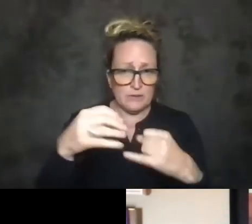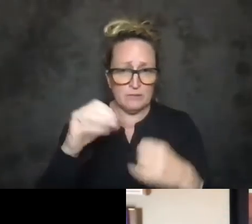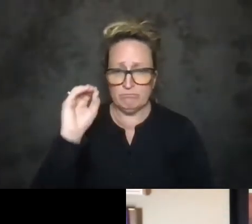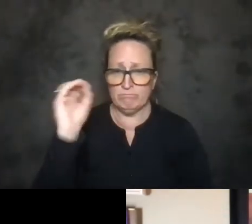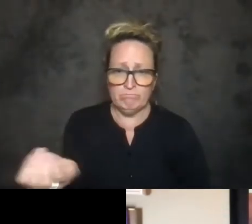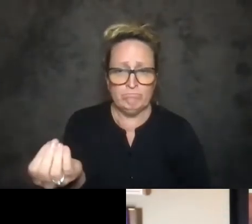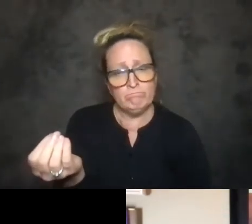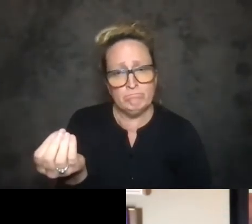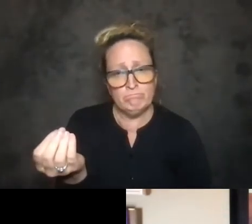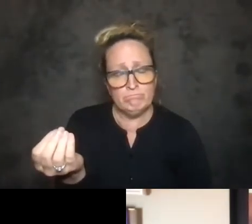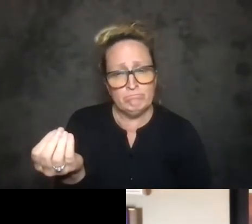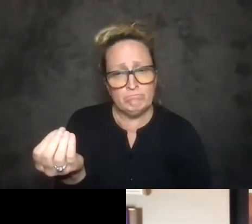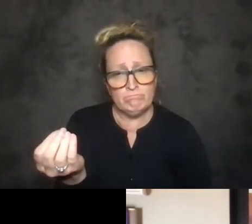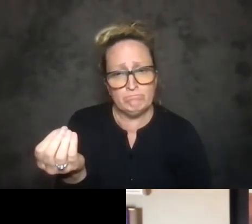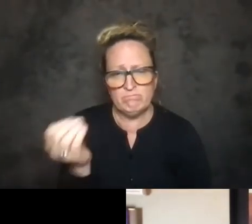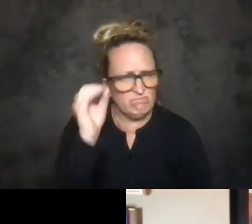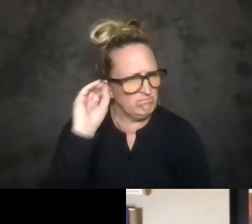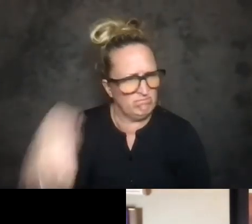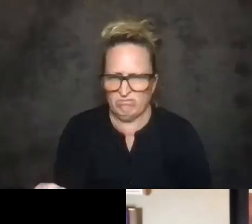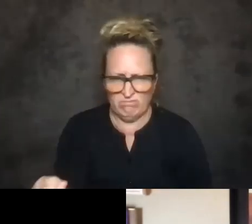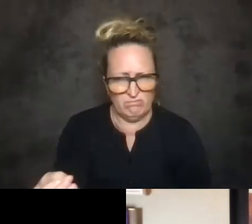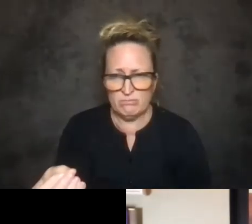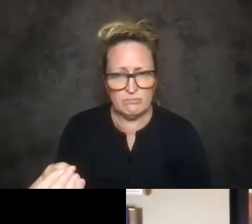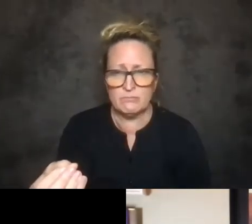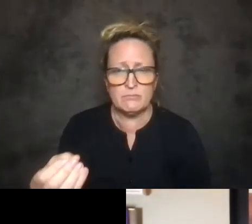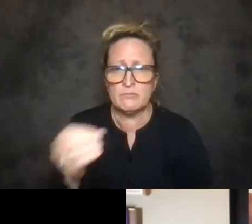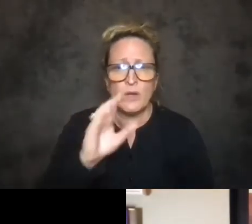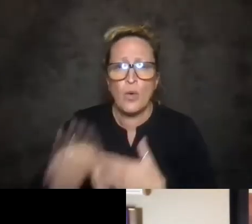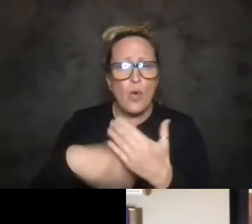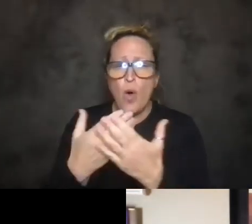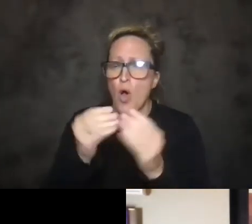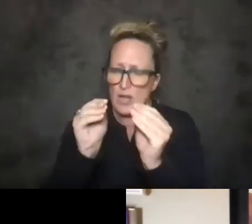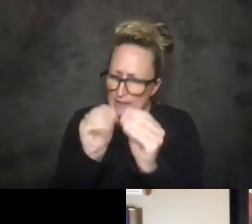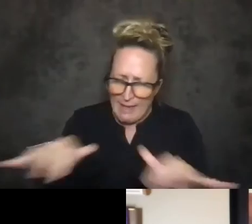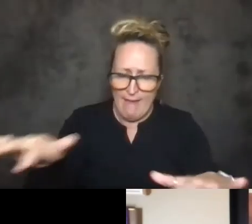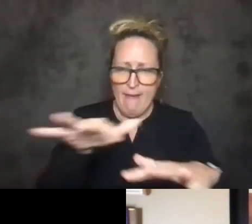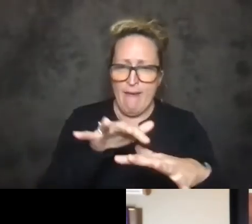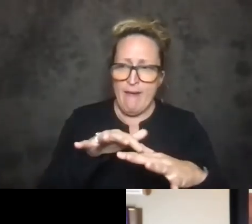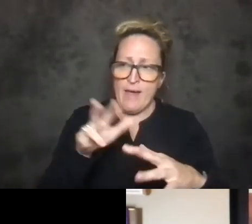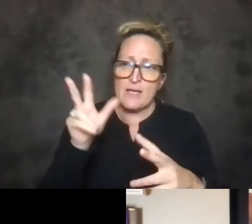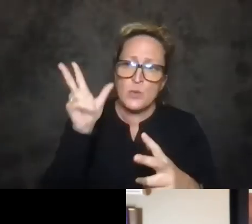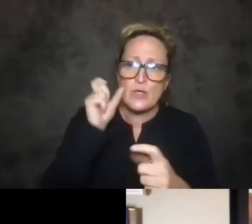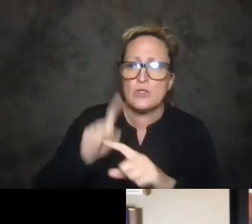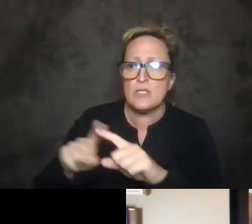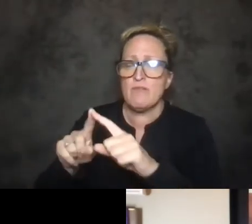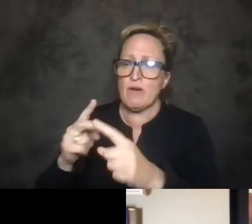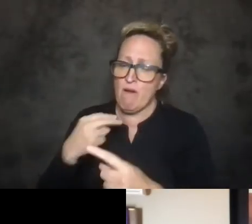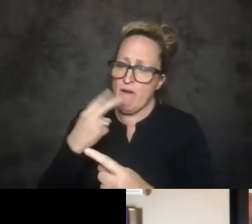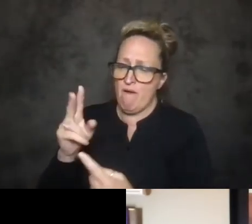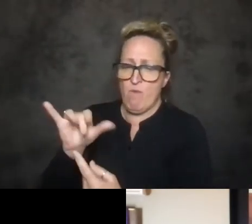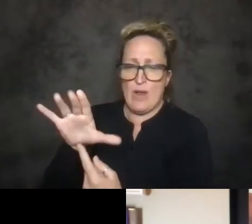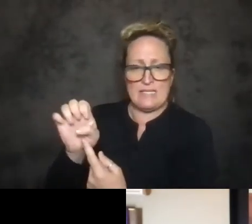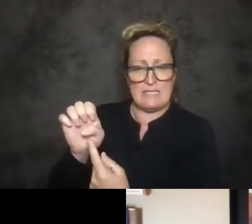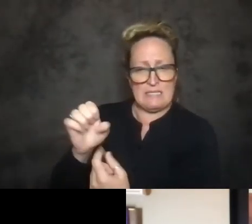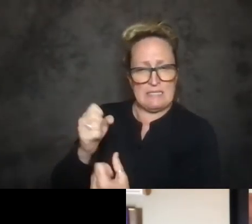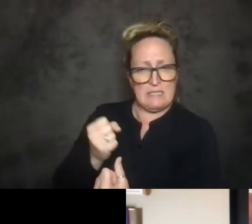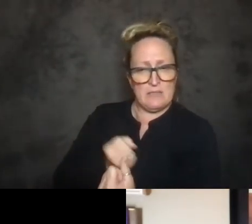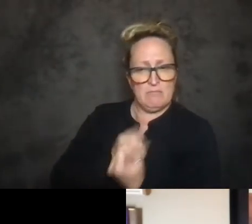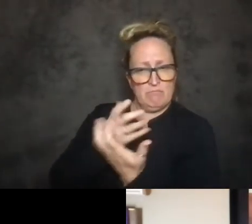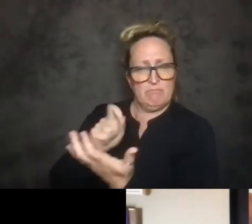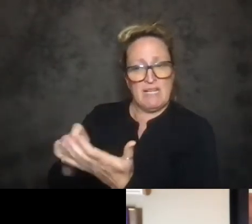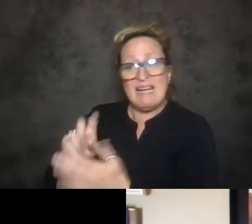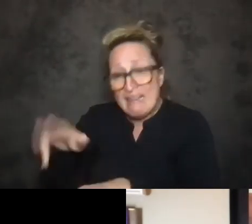No, none of that. All just the land. And then to hear these voices, these contemporary poets,